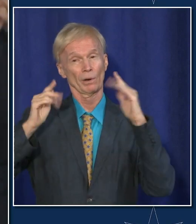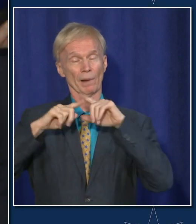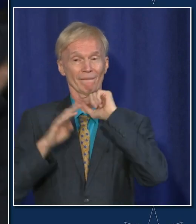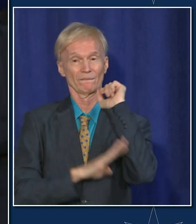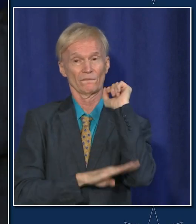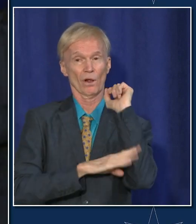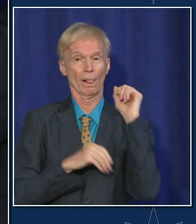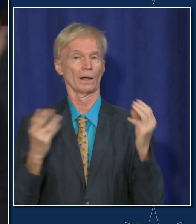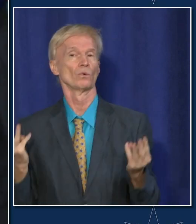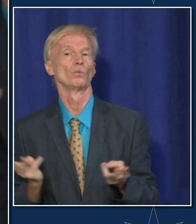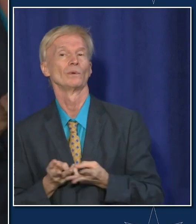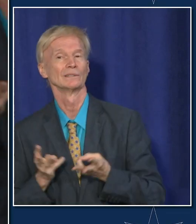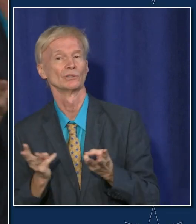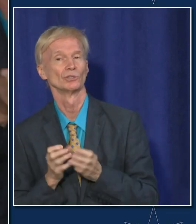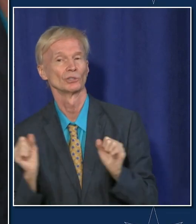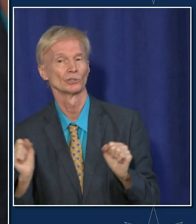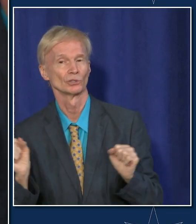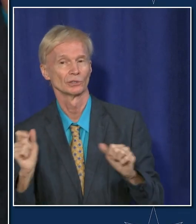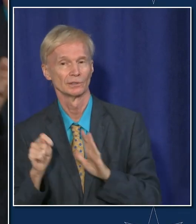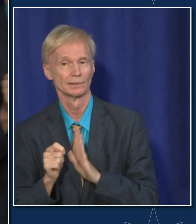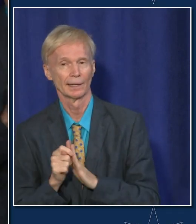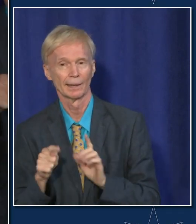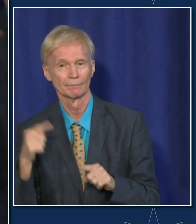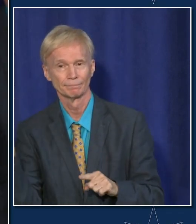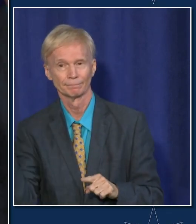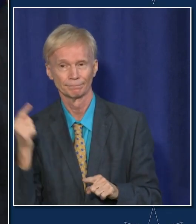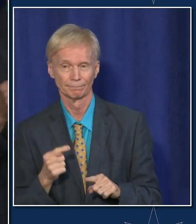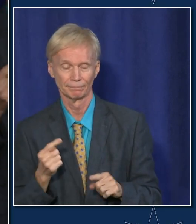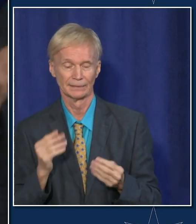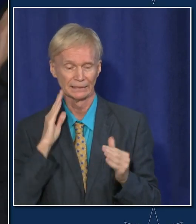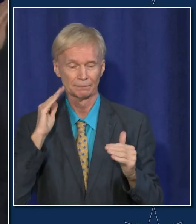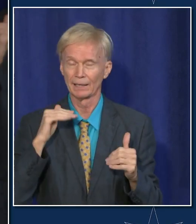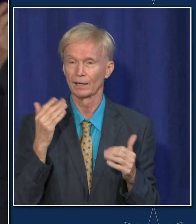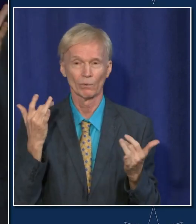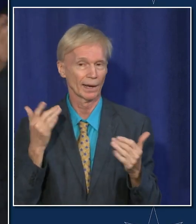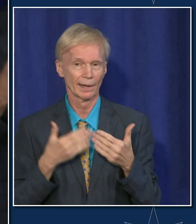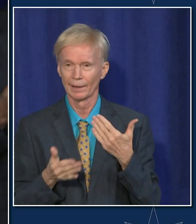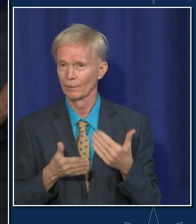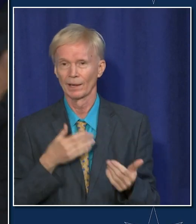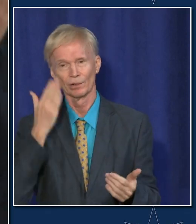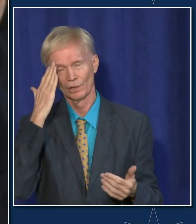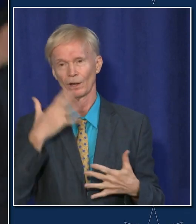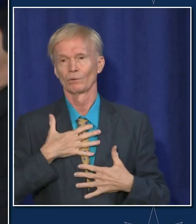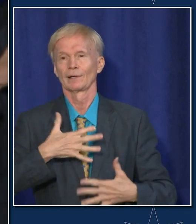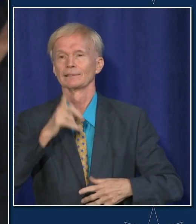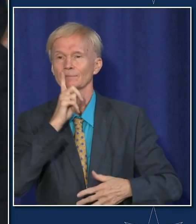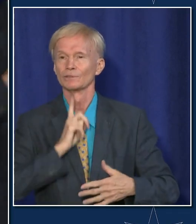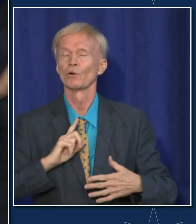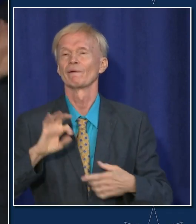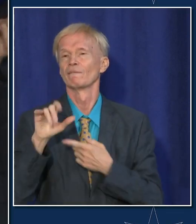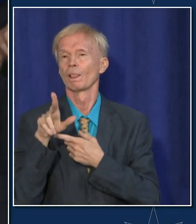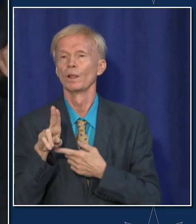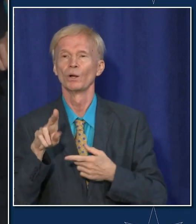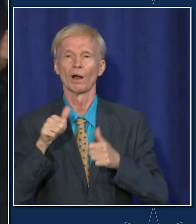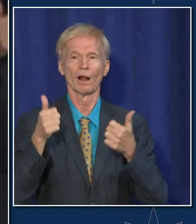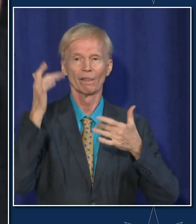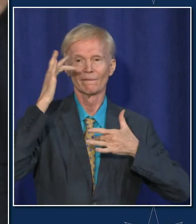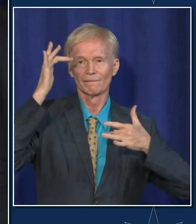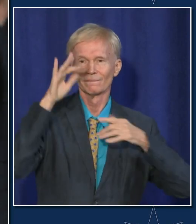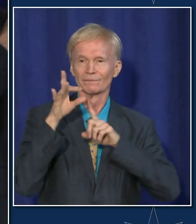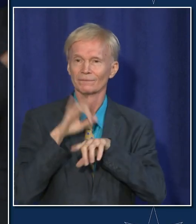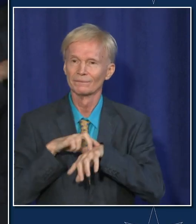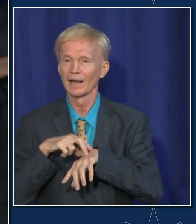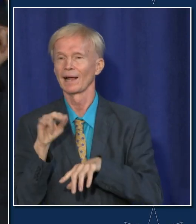and the winter, where we would expect to see a surge anyway, because we know respiratory viruses, flu, other